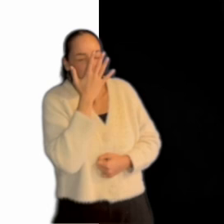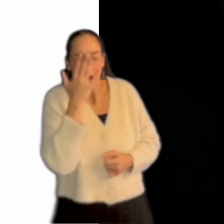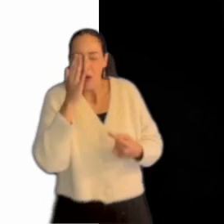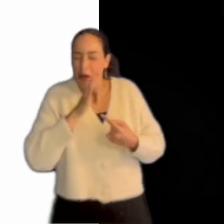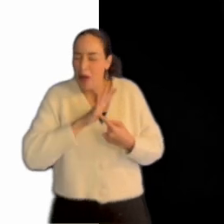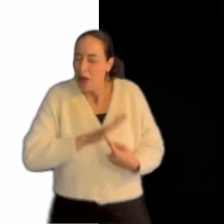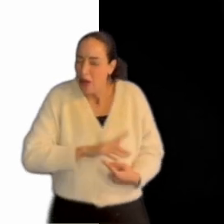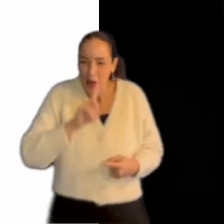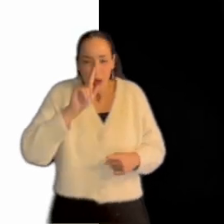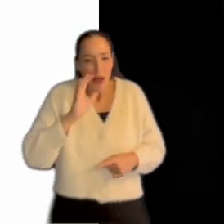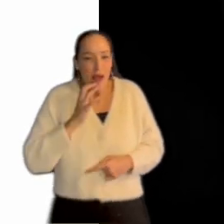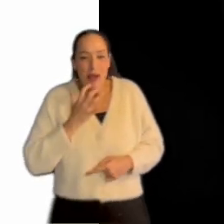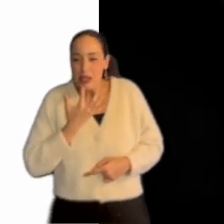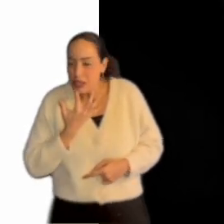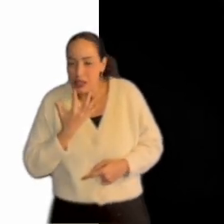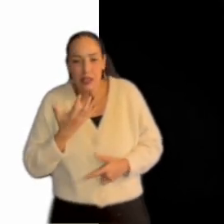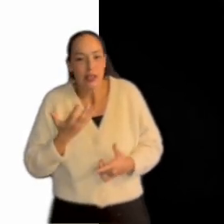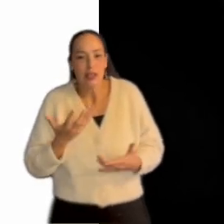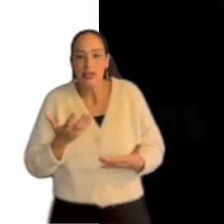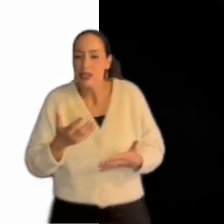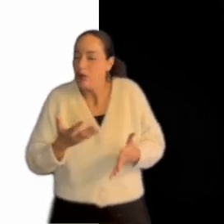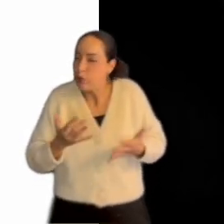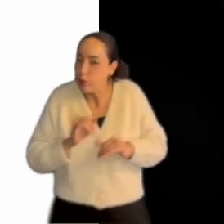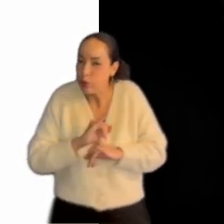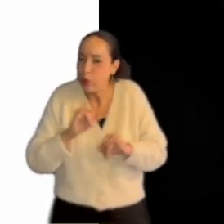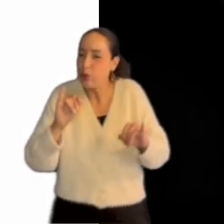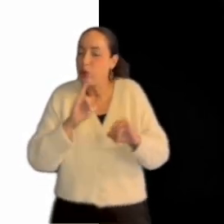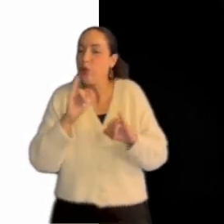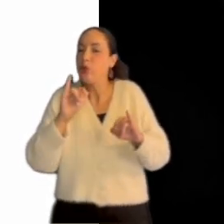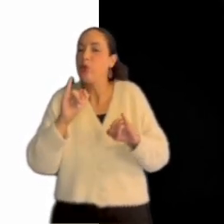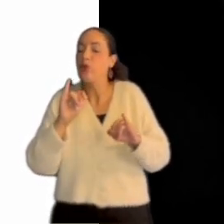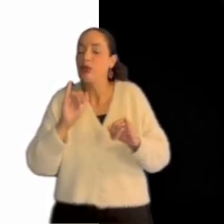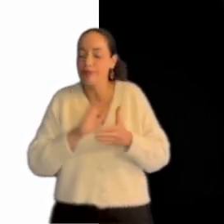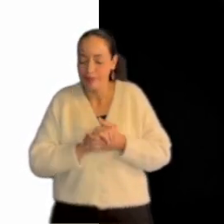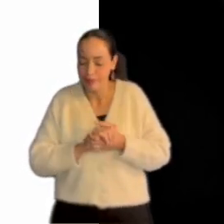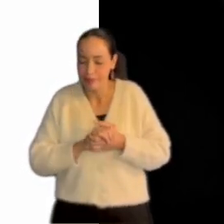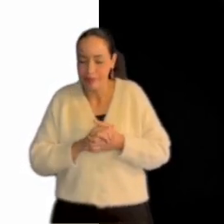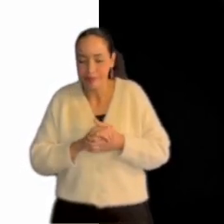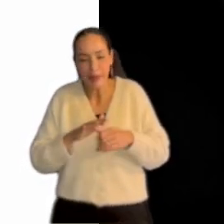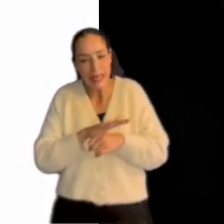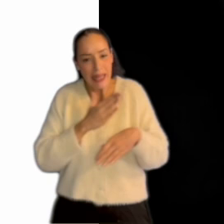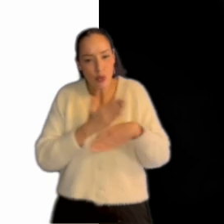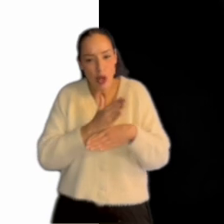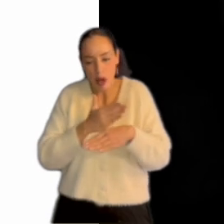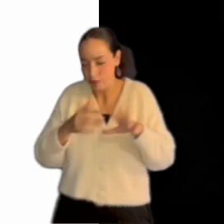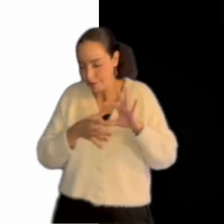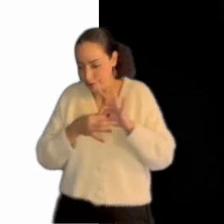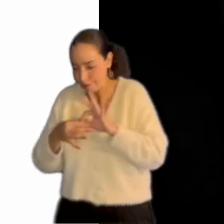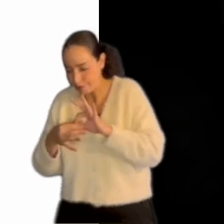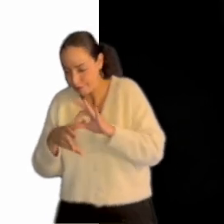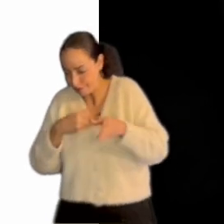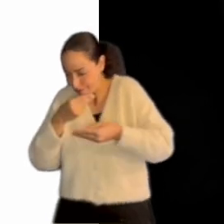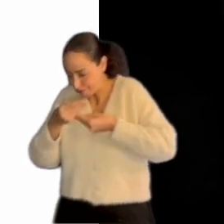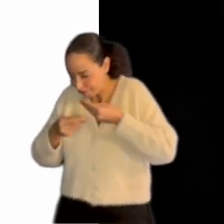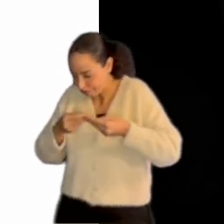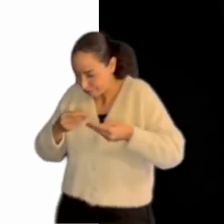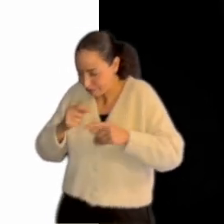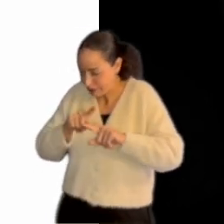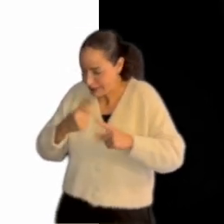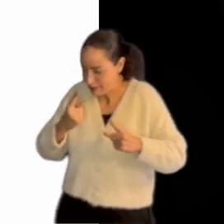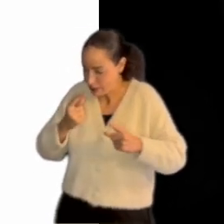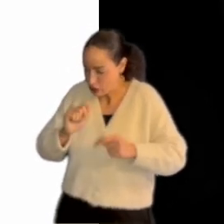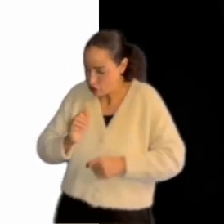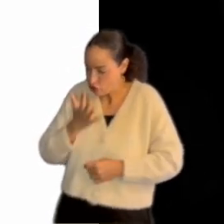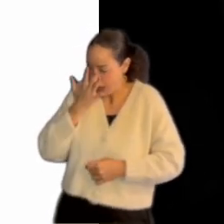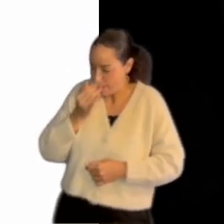the caseworker explained the difference between the emotions of shame and guilt. That shame meant that he was bad, whereas guilt meant that he did something